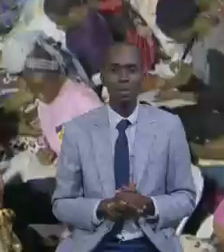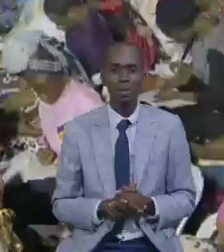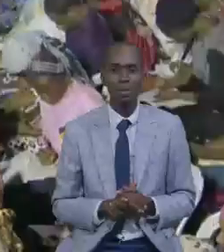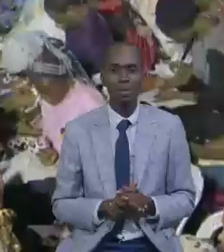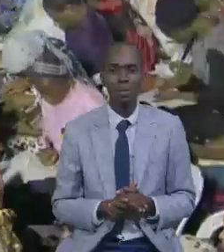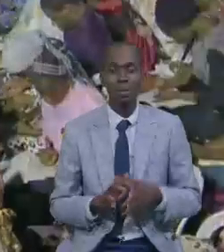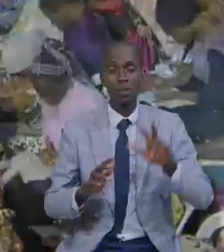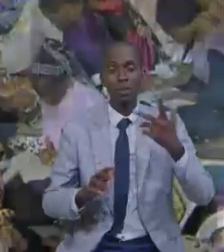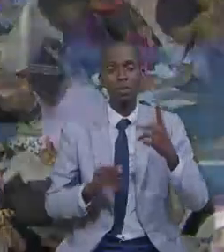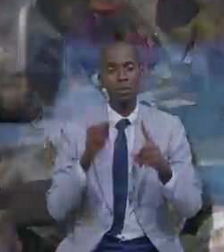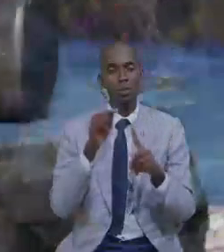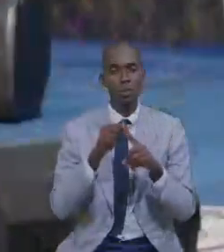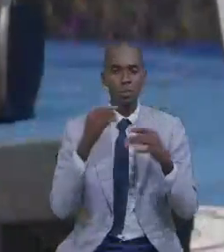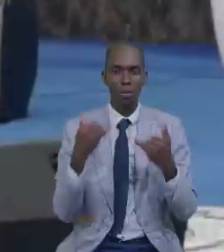name.